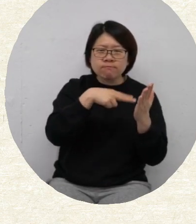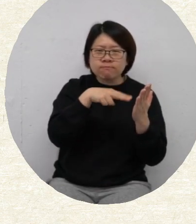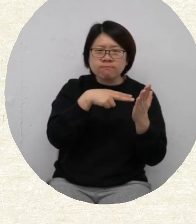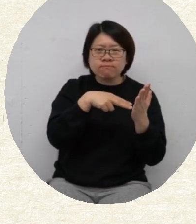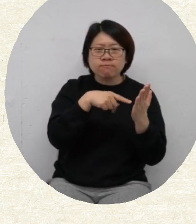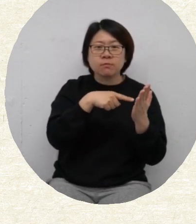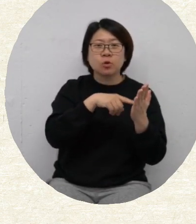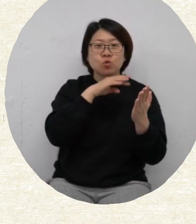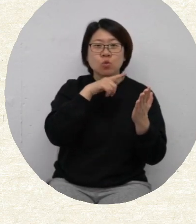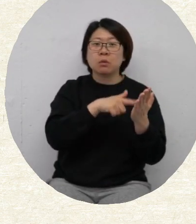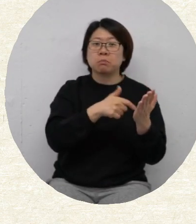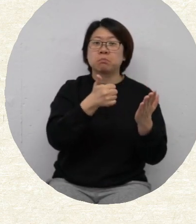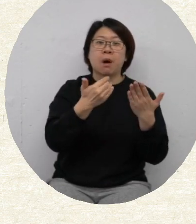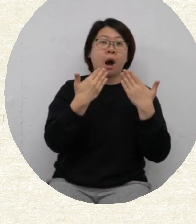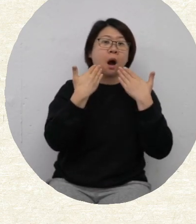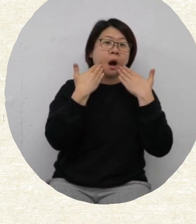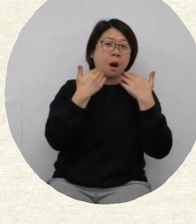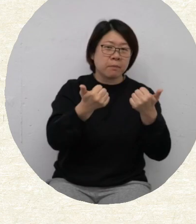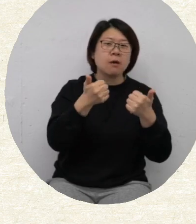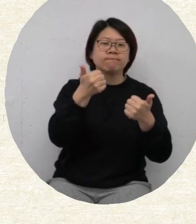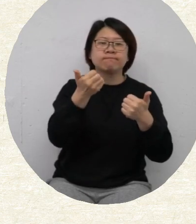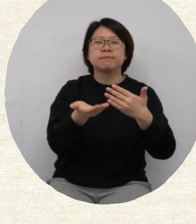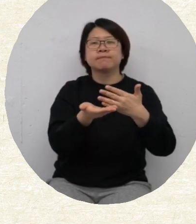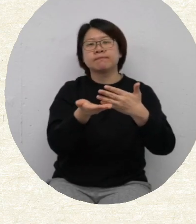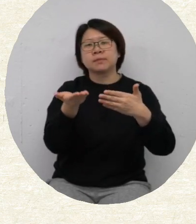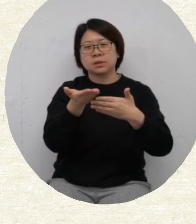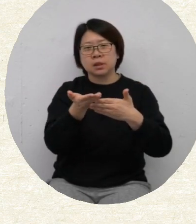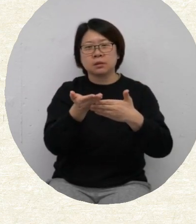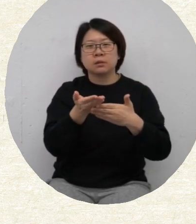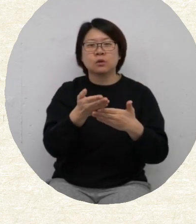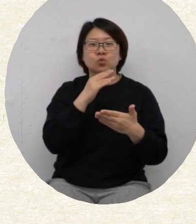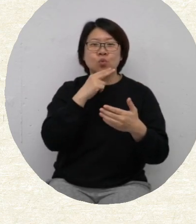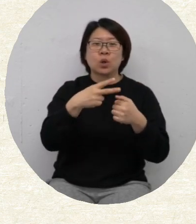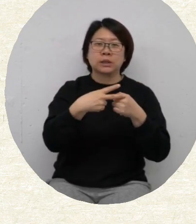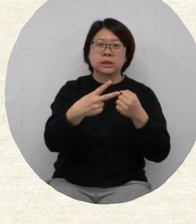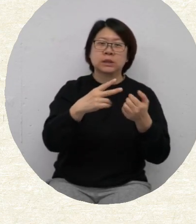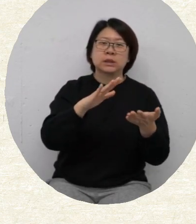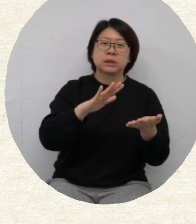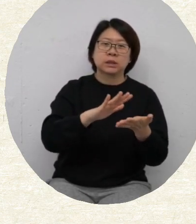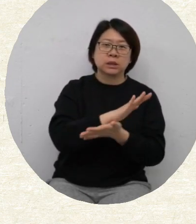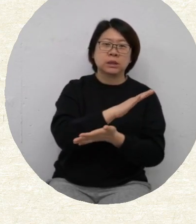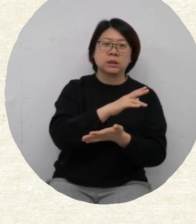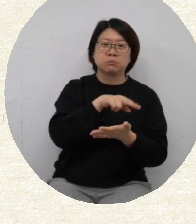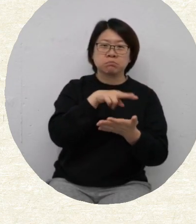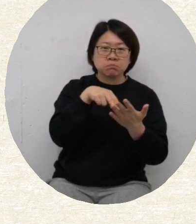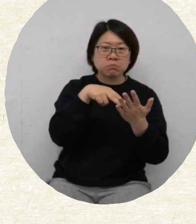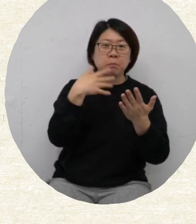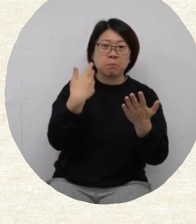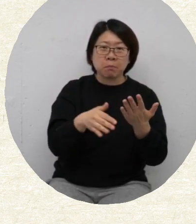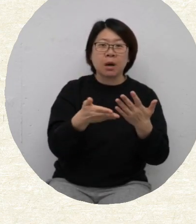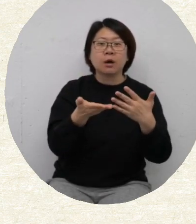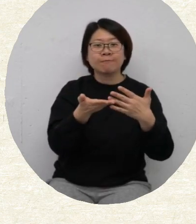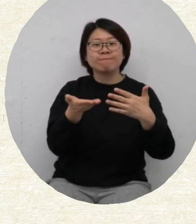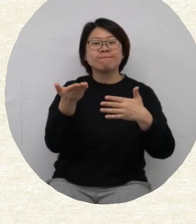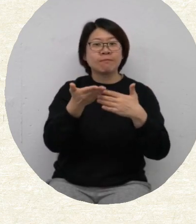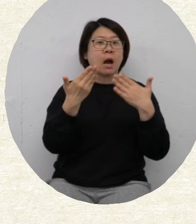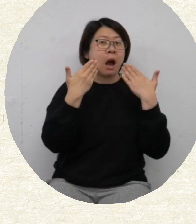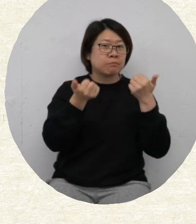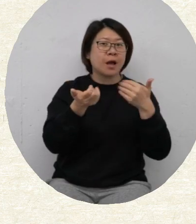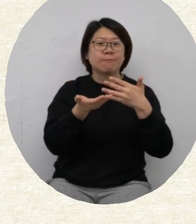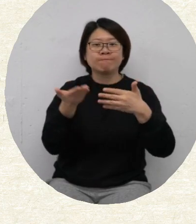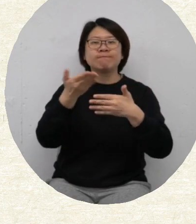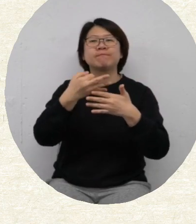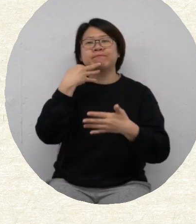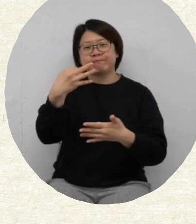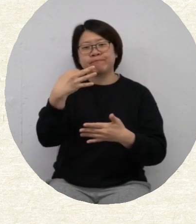year, and then they have the review, and if they pass, they can go into their thesis year, which is their third year. So the third year is their